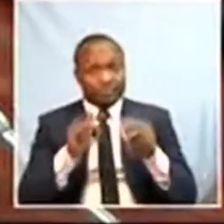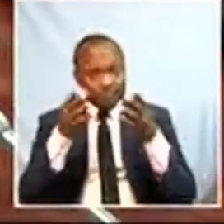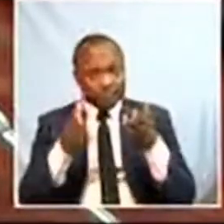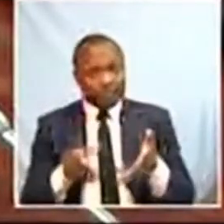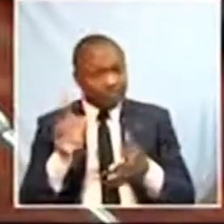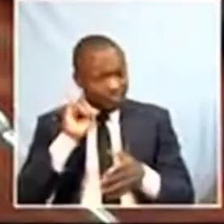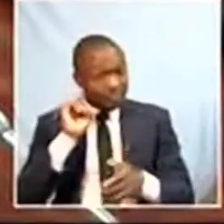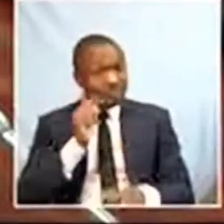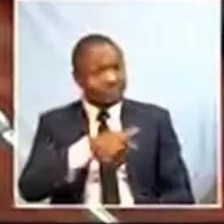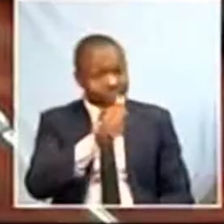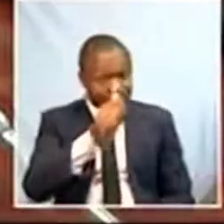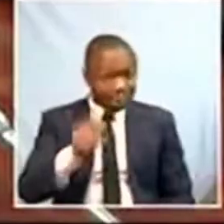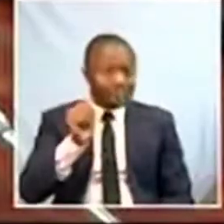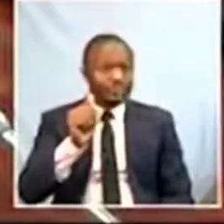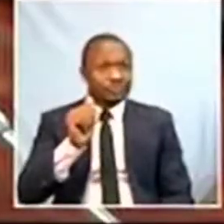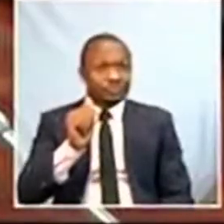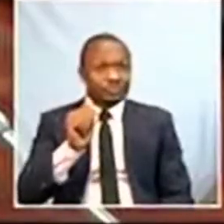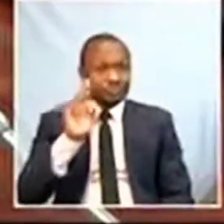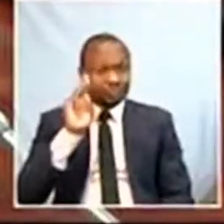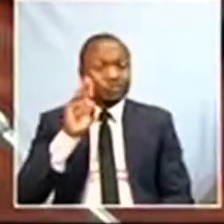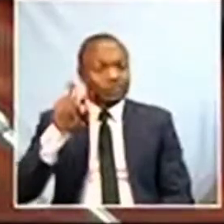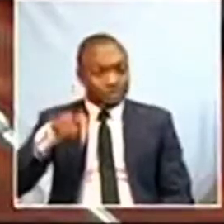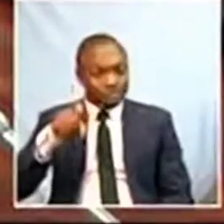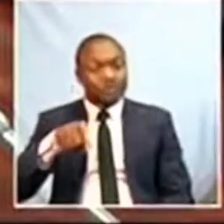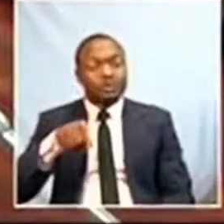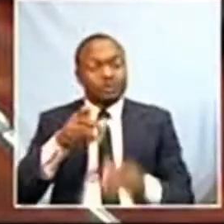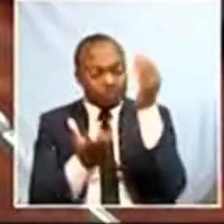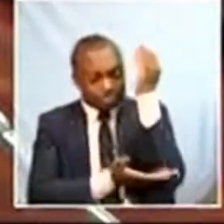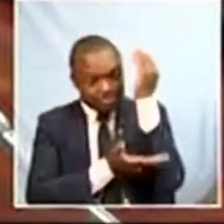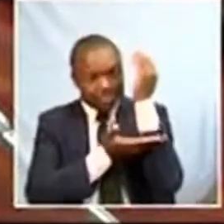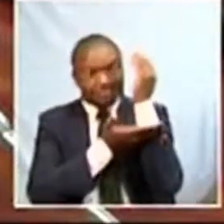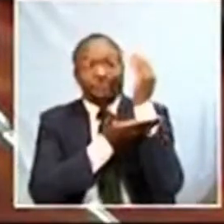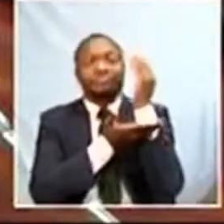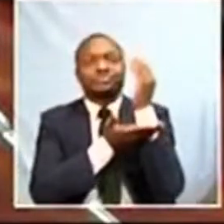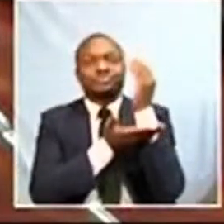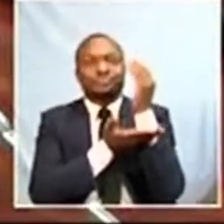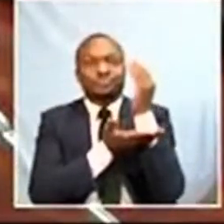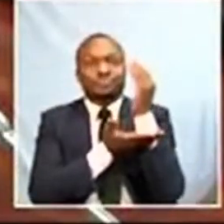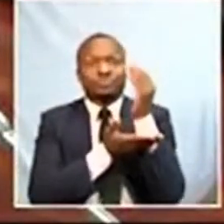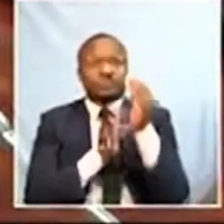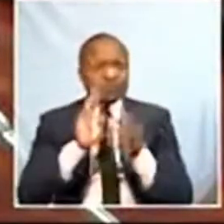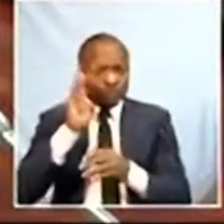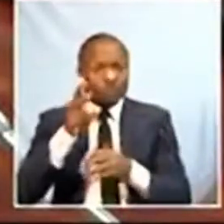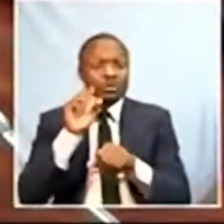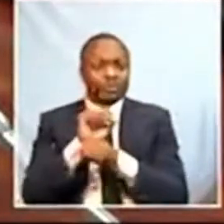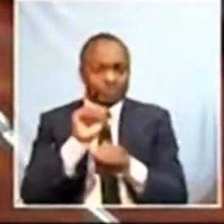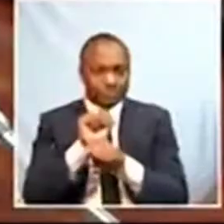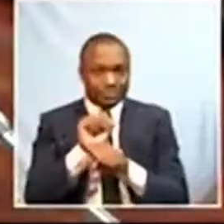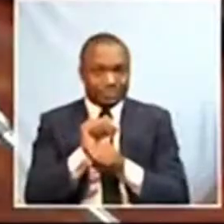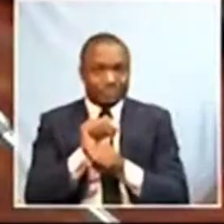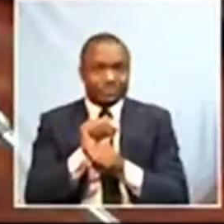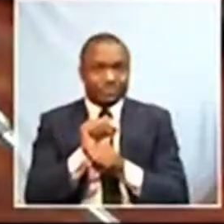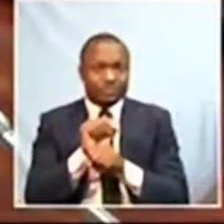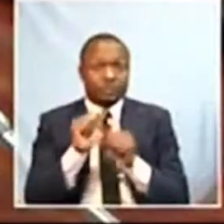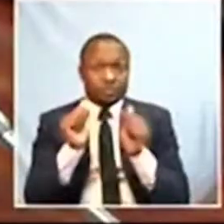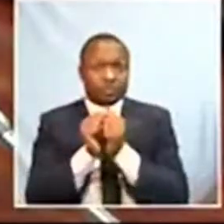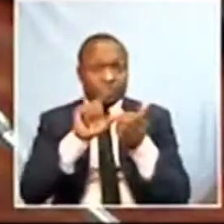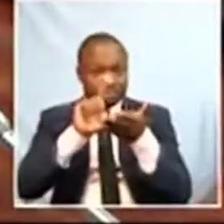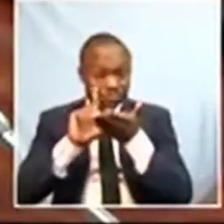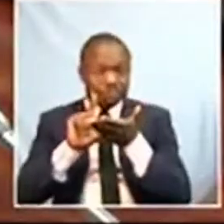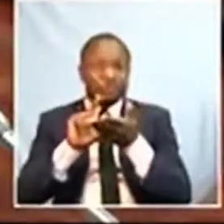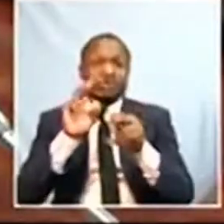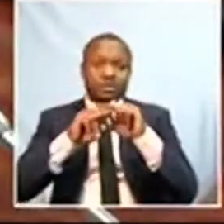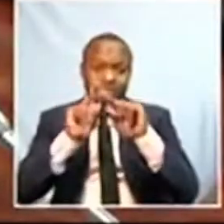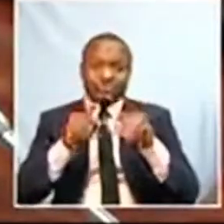for themselves that we really do need to pick up the pace in which we are working, especially with the loans. And so,